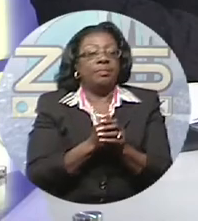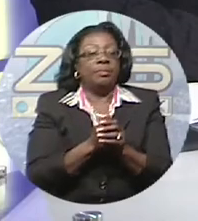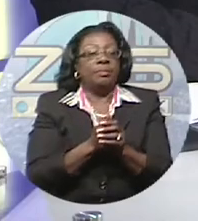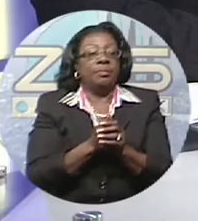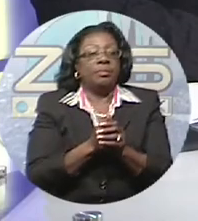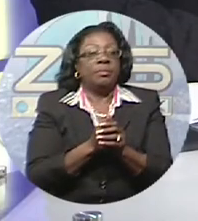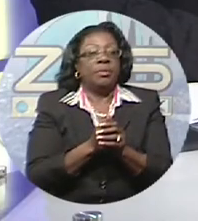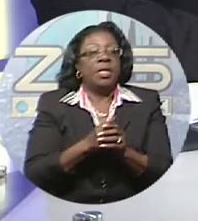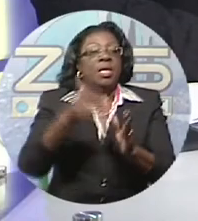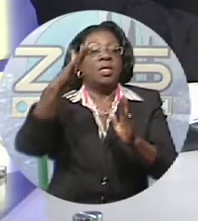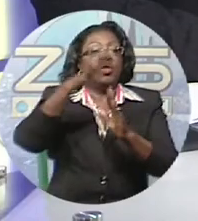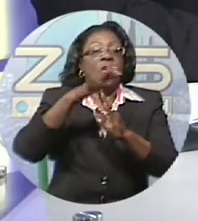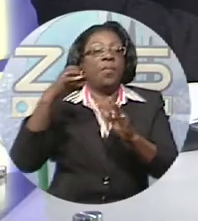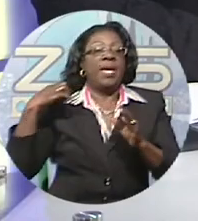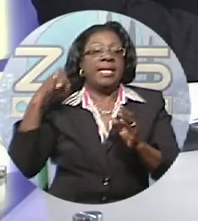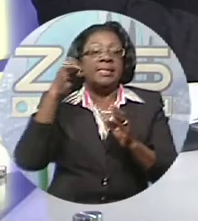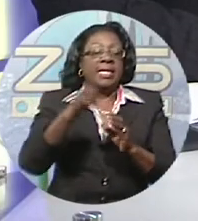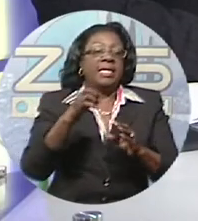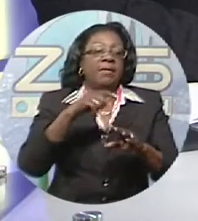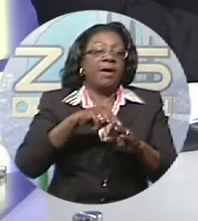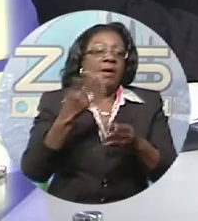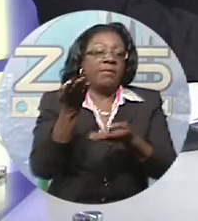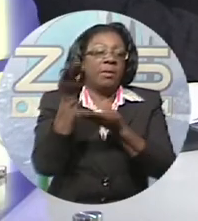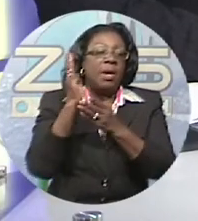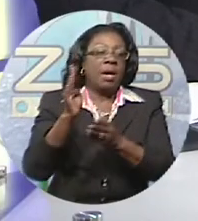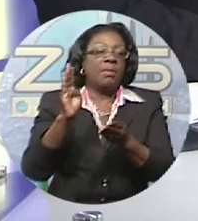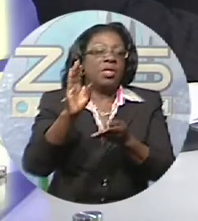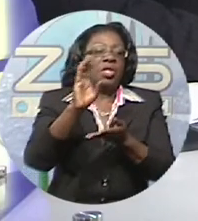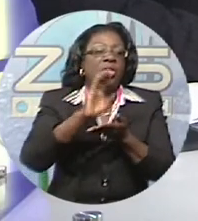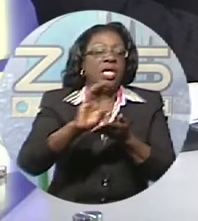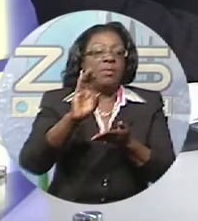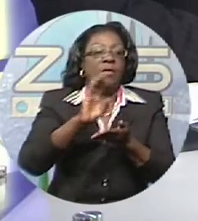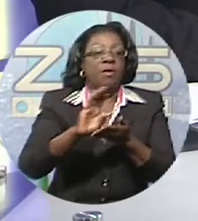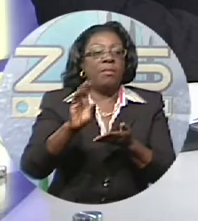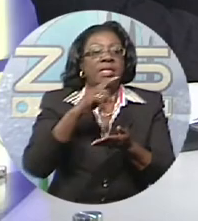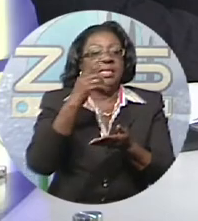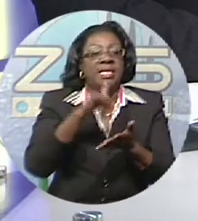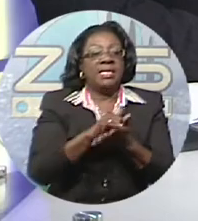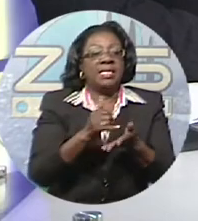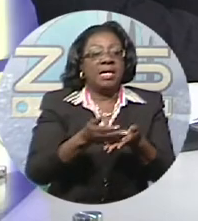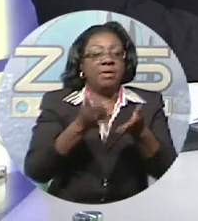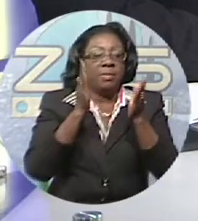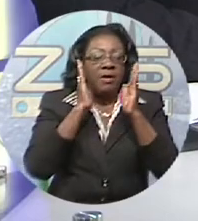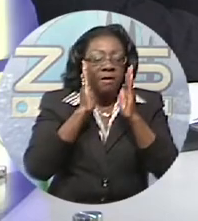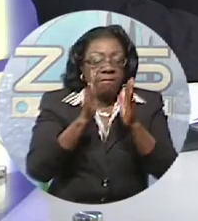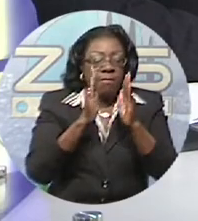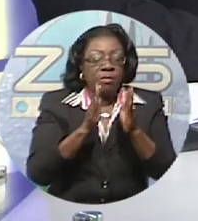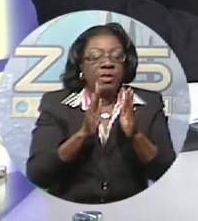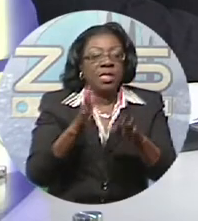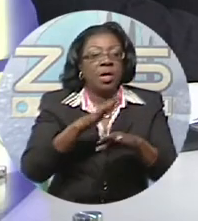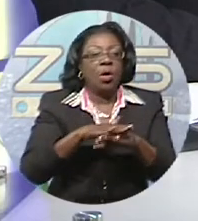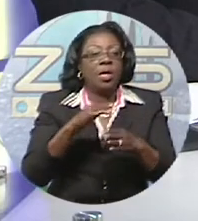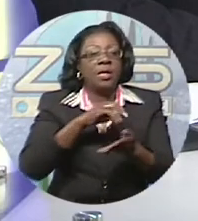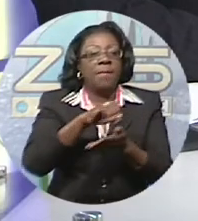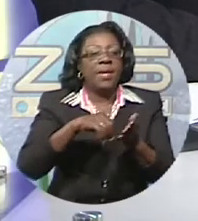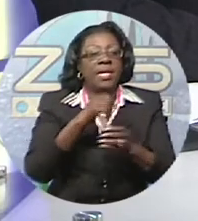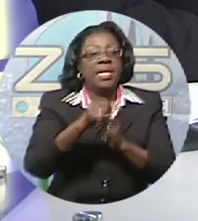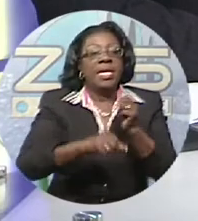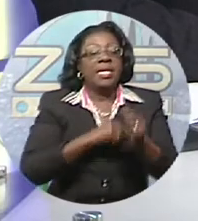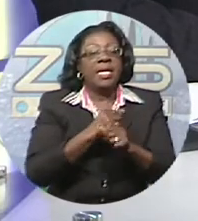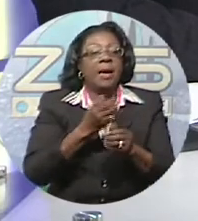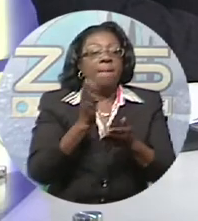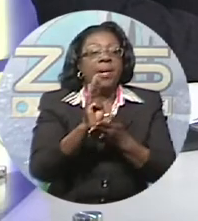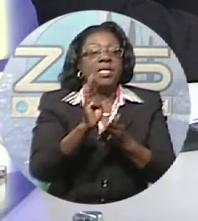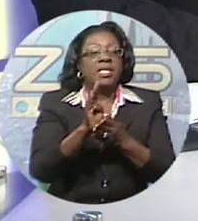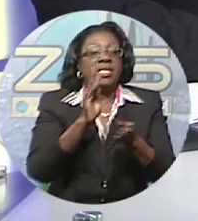A top executive at the Bahamas Chamber of Commerce and Employees Confederation says they'll be closely monitoring the mid-year budget debate now that Prime Minister